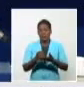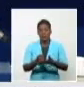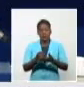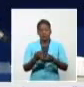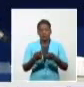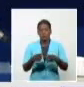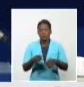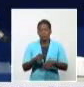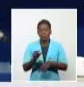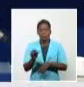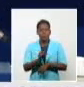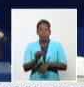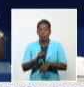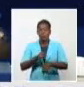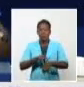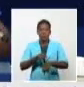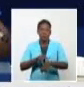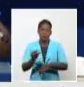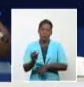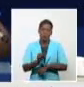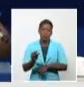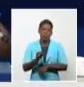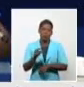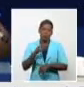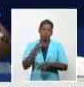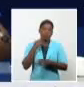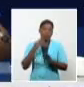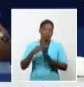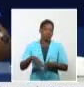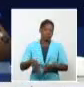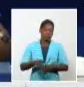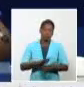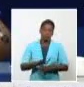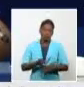that evolved very classically.